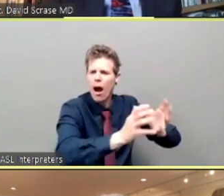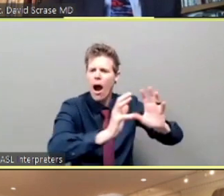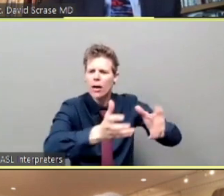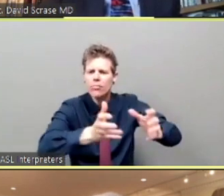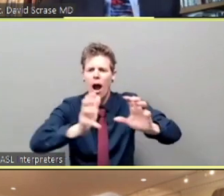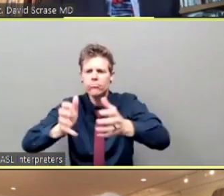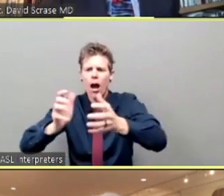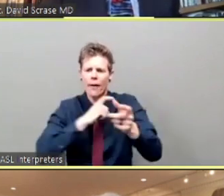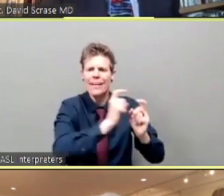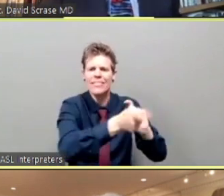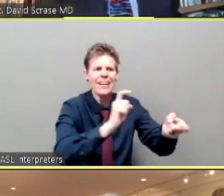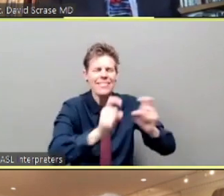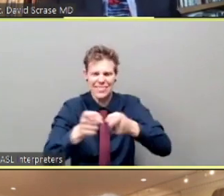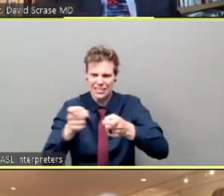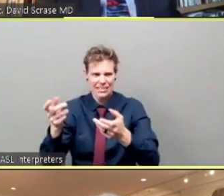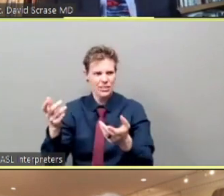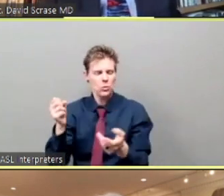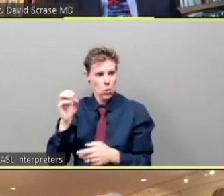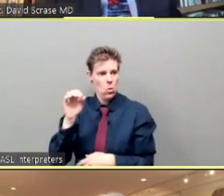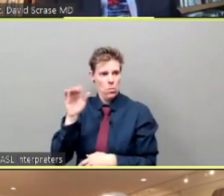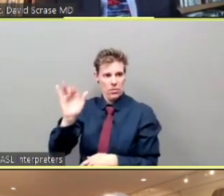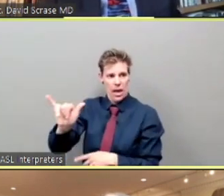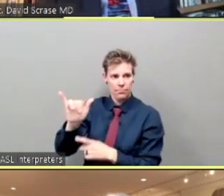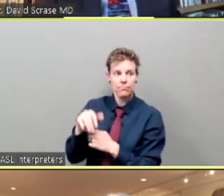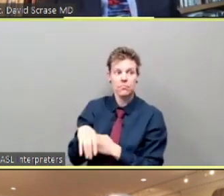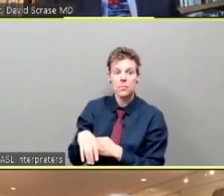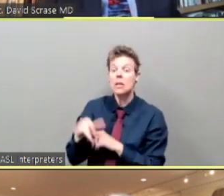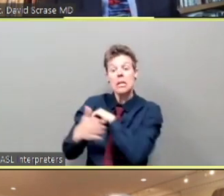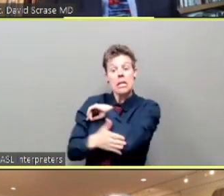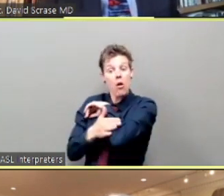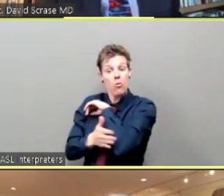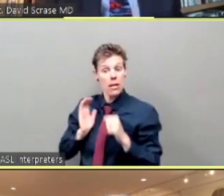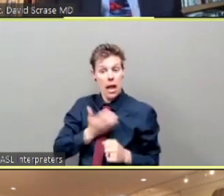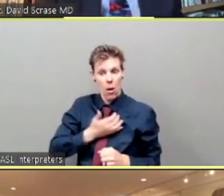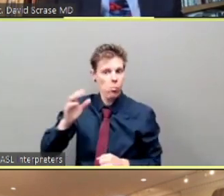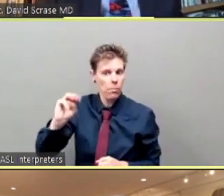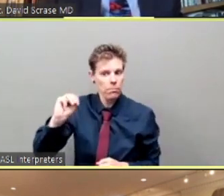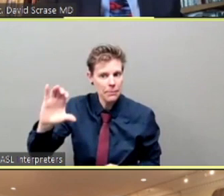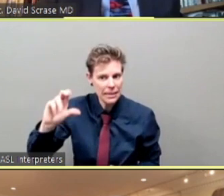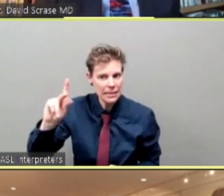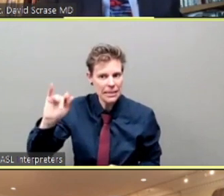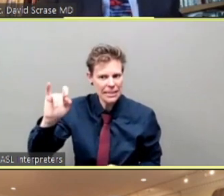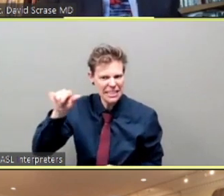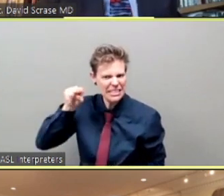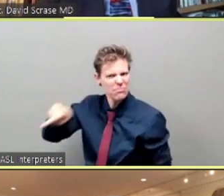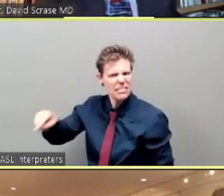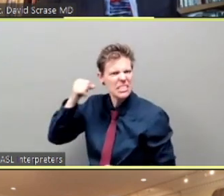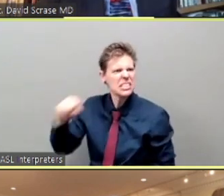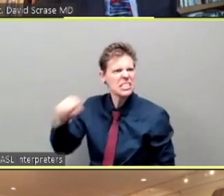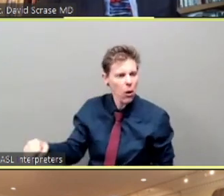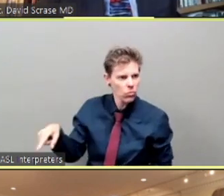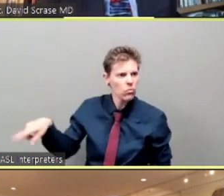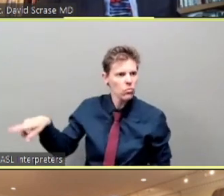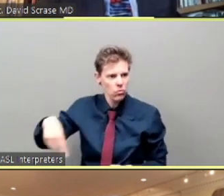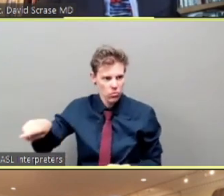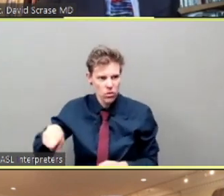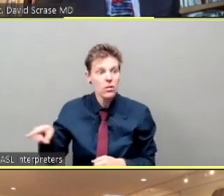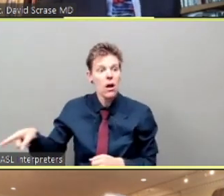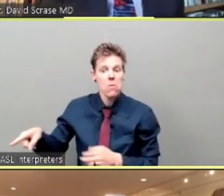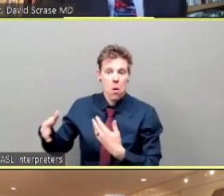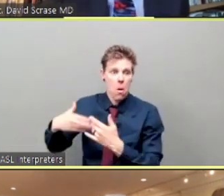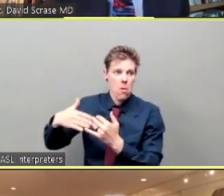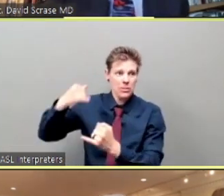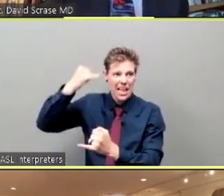rate by county 2 days ago, was the second from the bottom in vaccination rate.